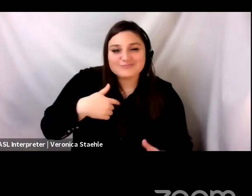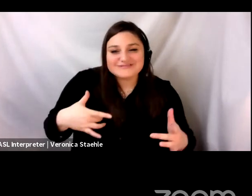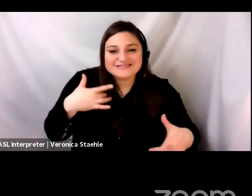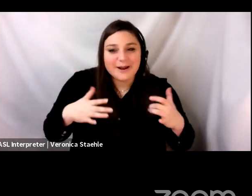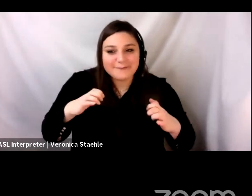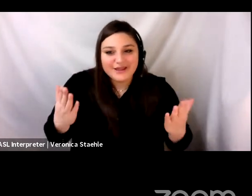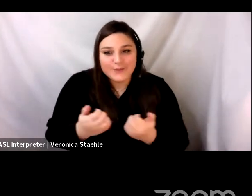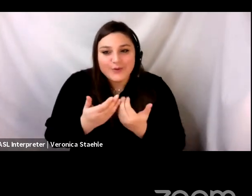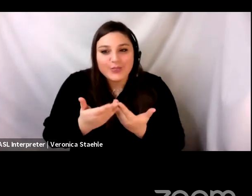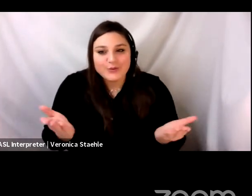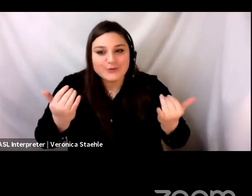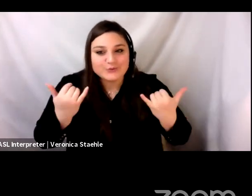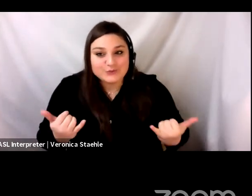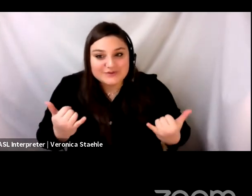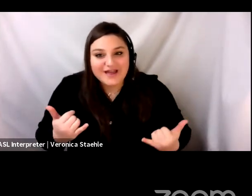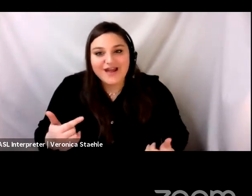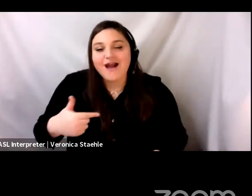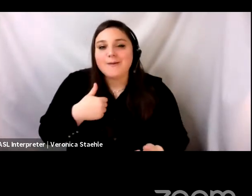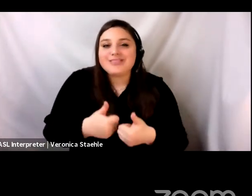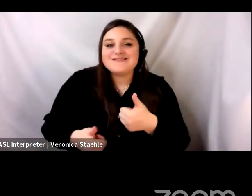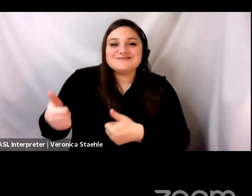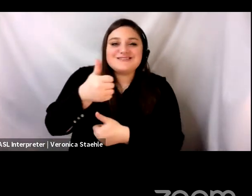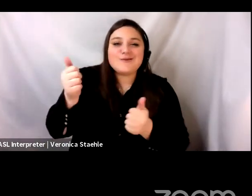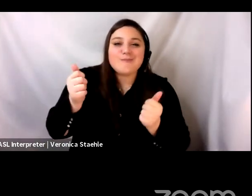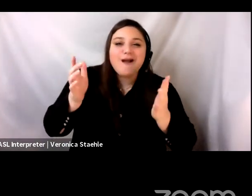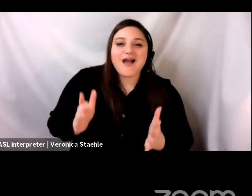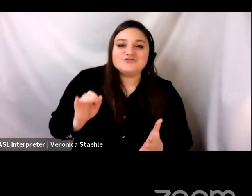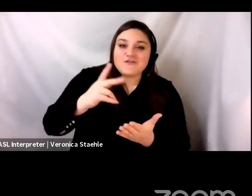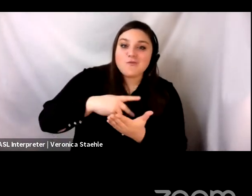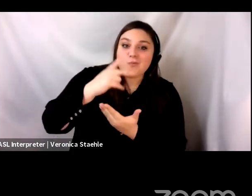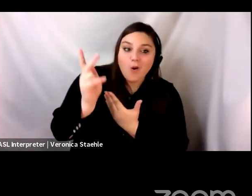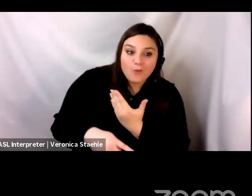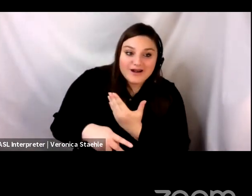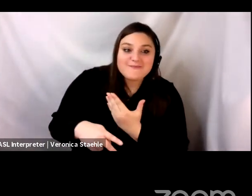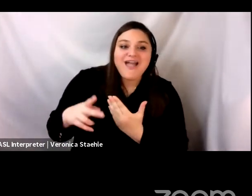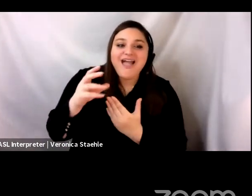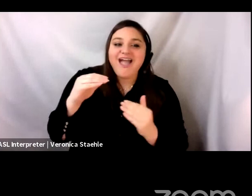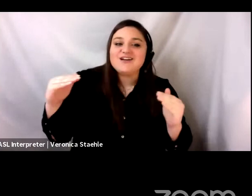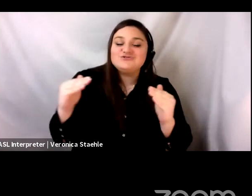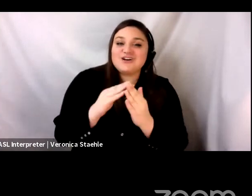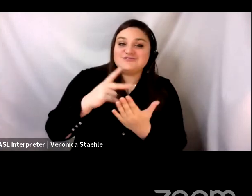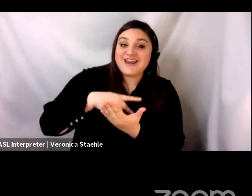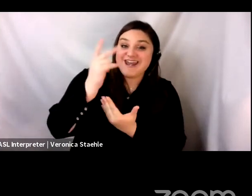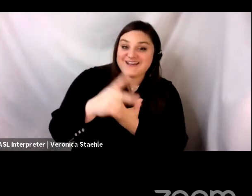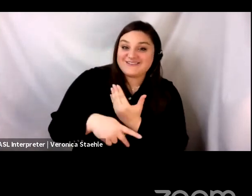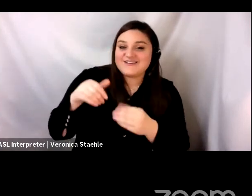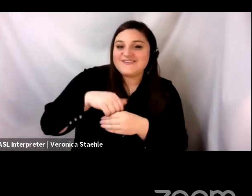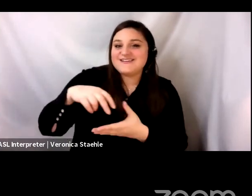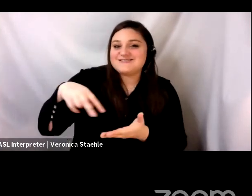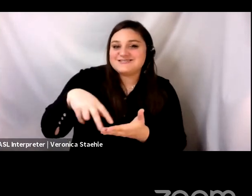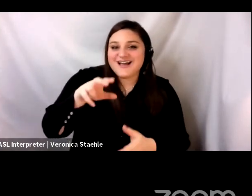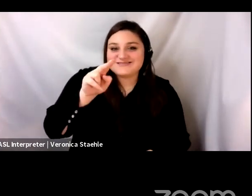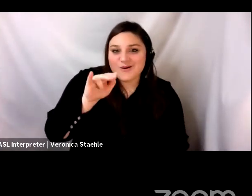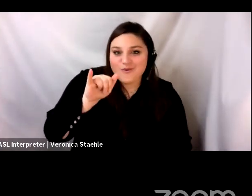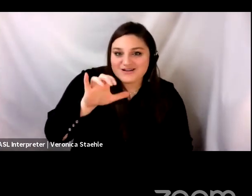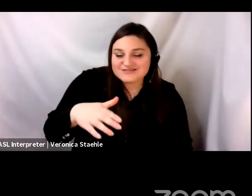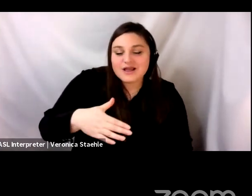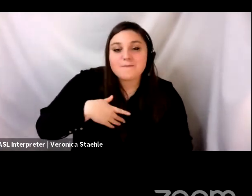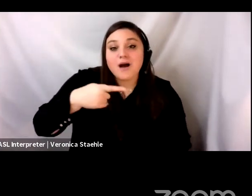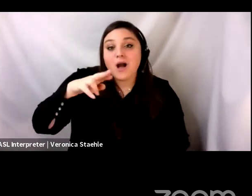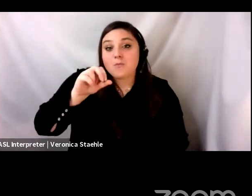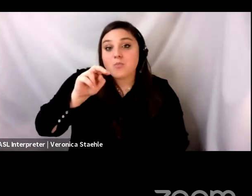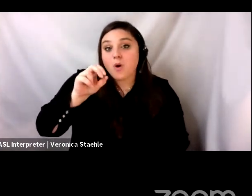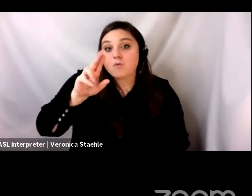I am the Senior Manager of Programming and Justice Initiatives at Dance NYC, and my pronouns are she,